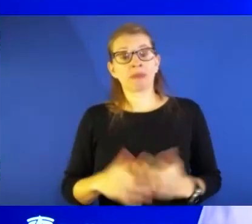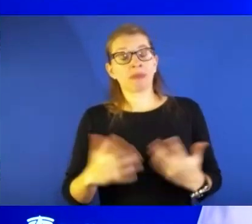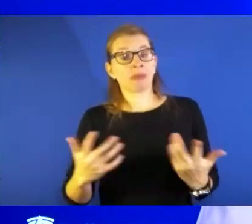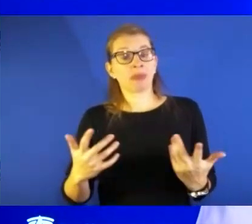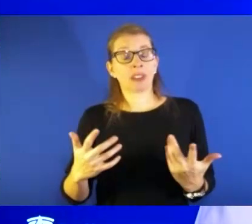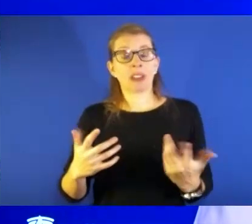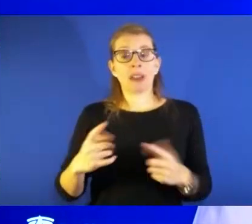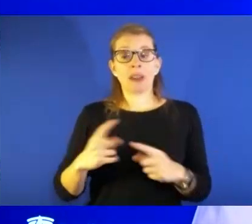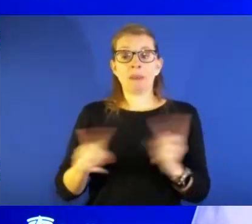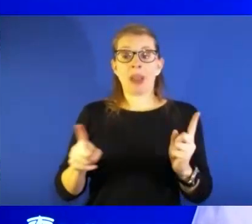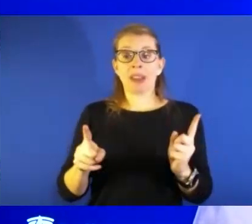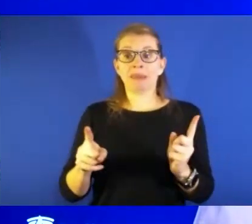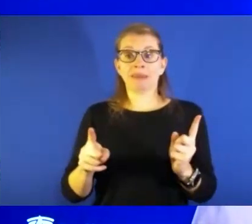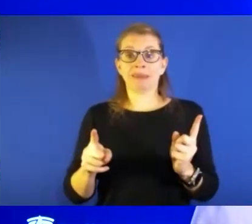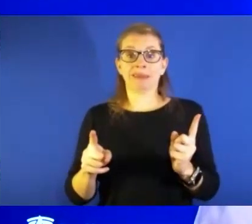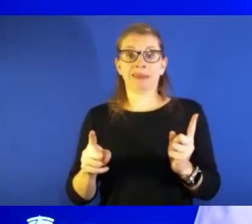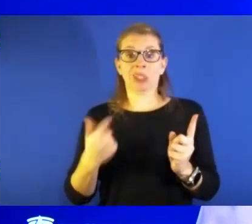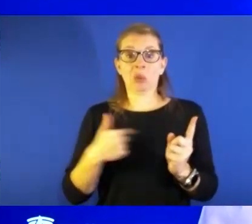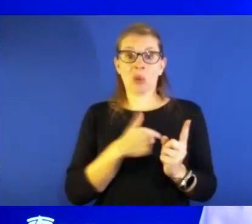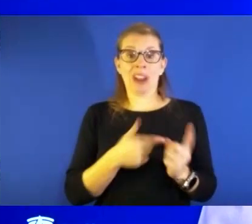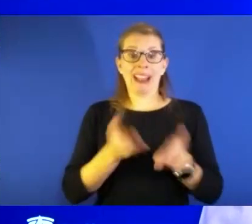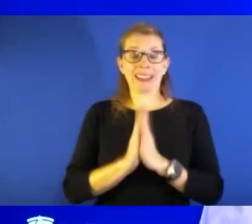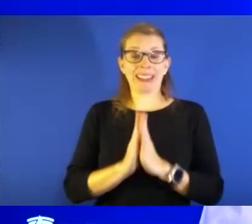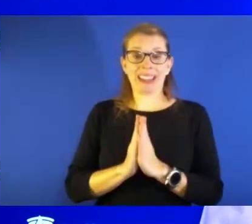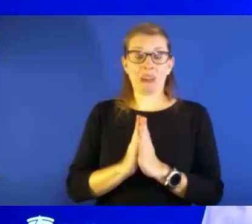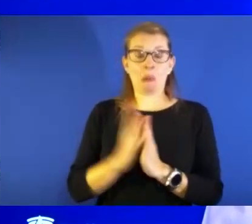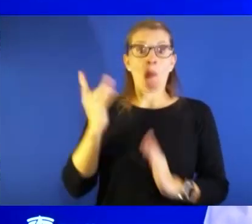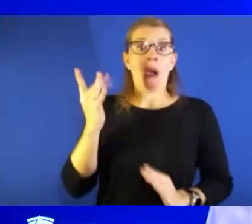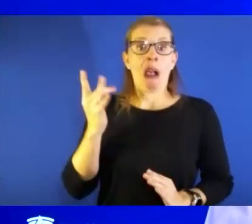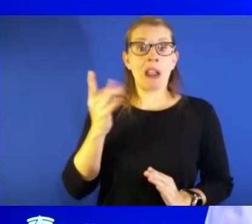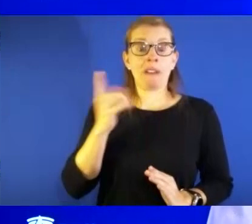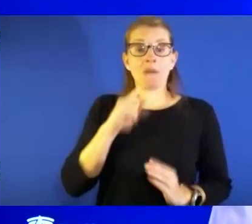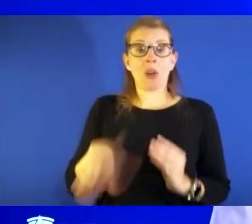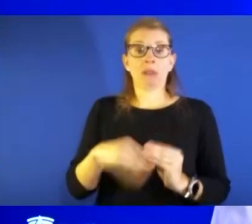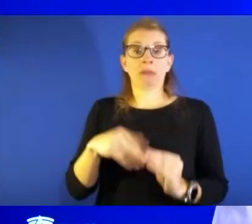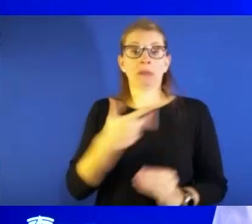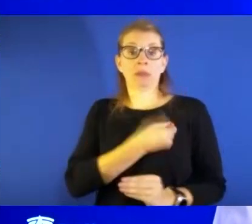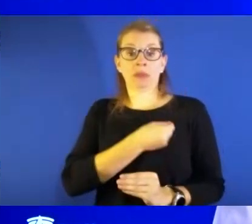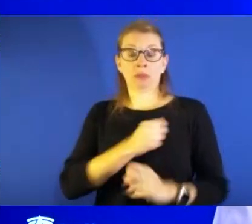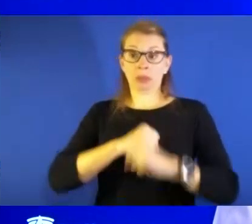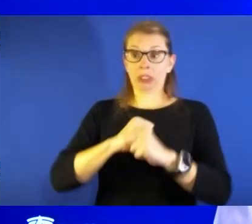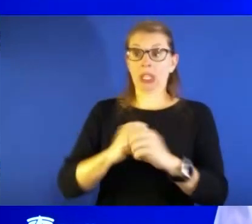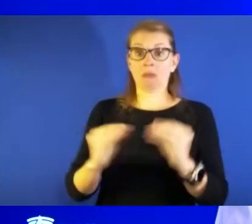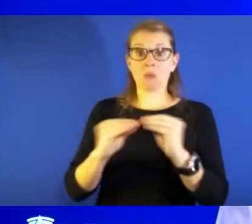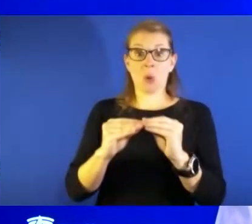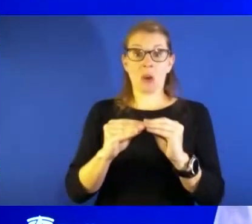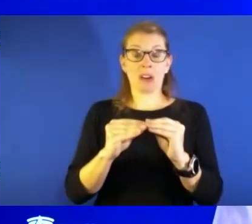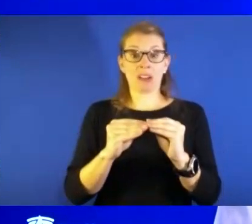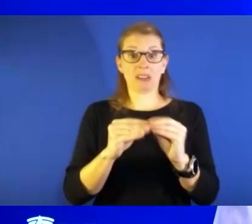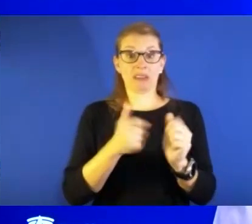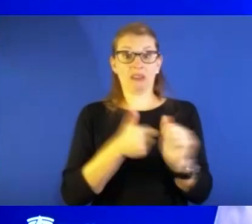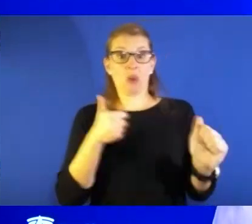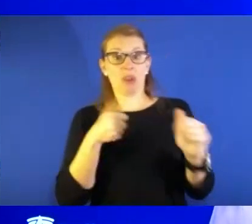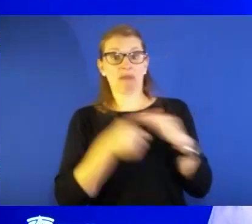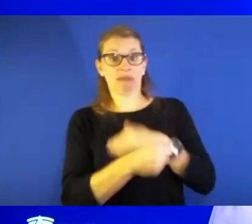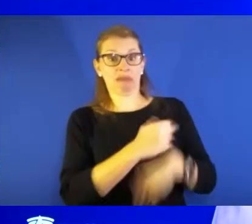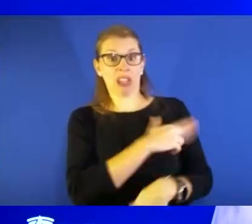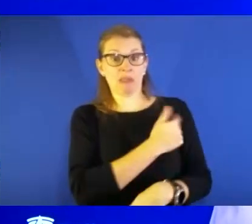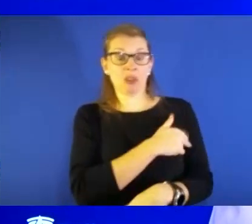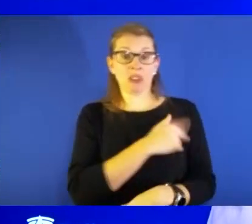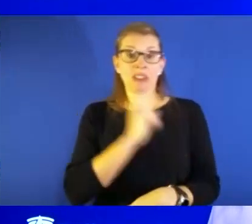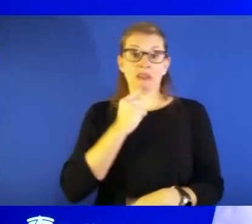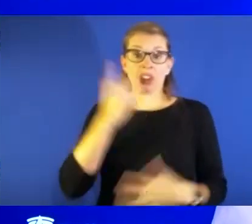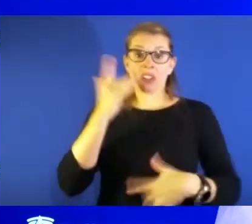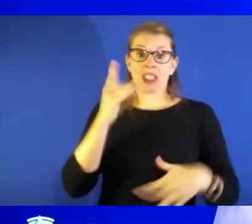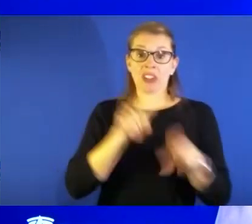we asking to get additional dosing? Is it to help protect further against hospitalization and severe disease and death? Because we know that these continue